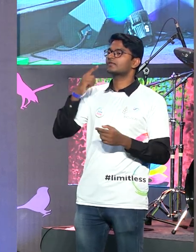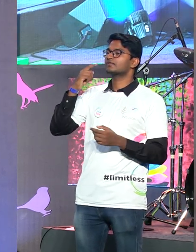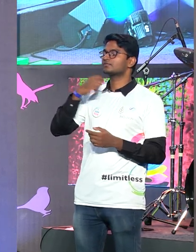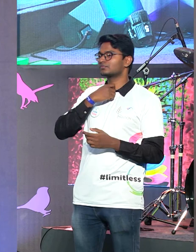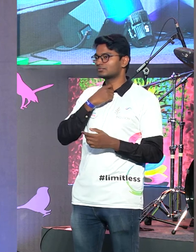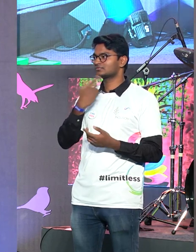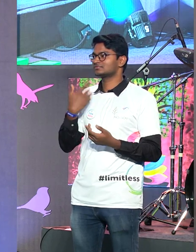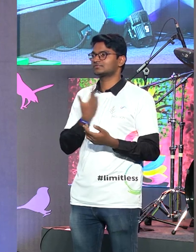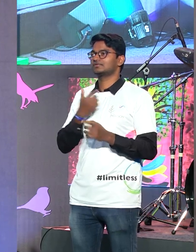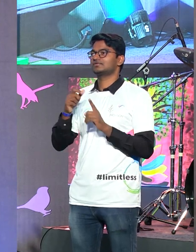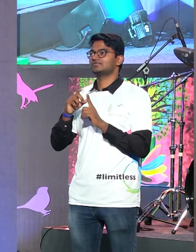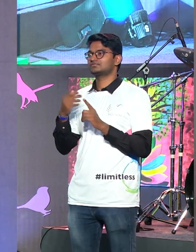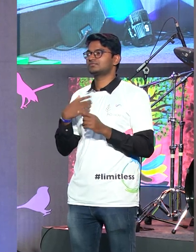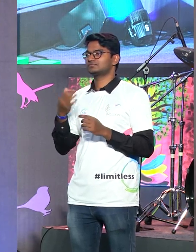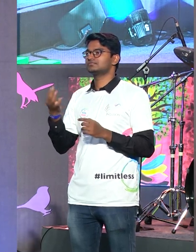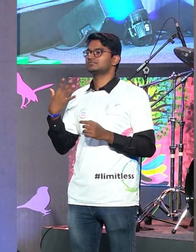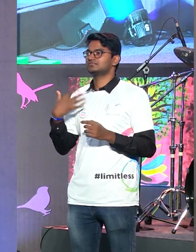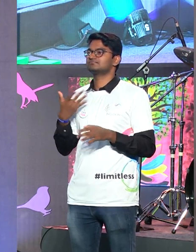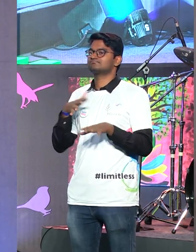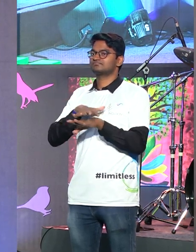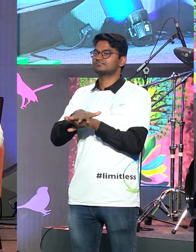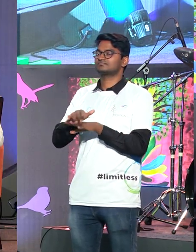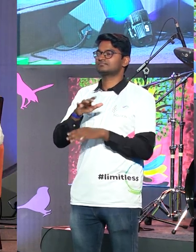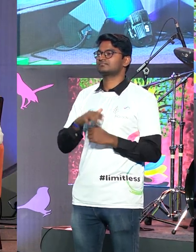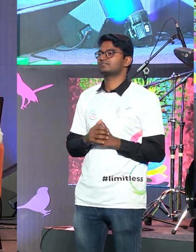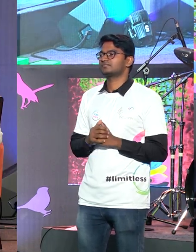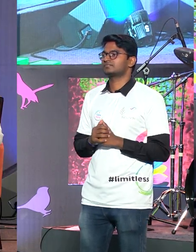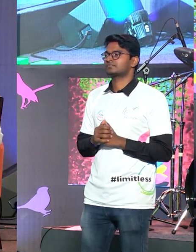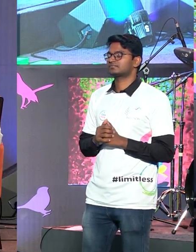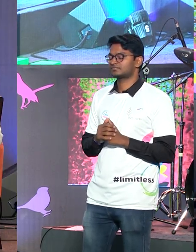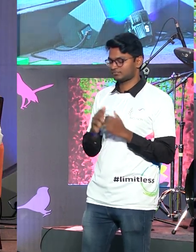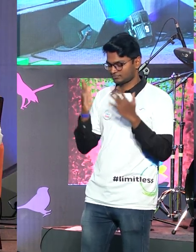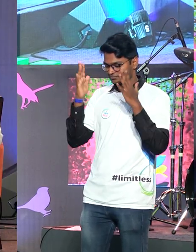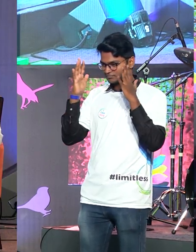my best to be far more inclusive than I've been.